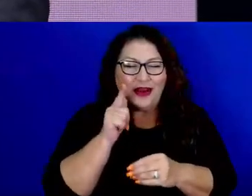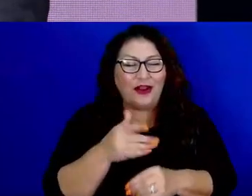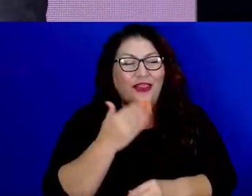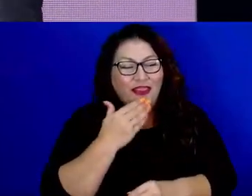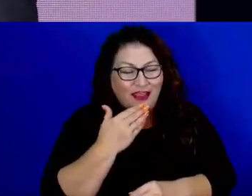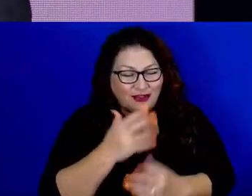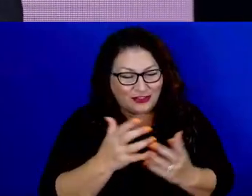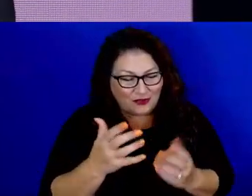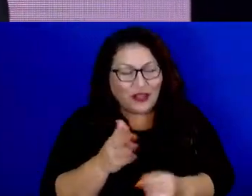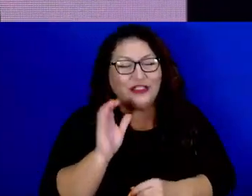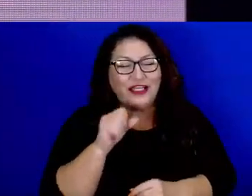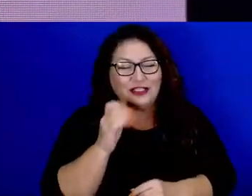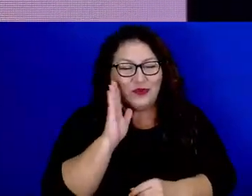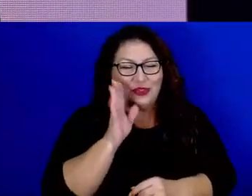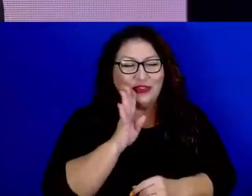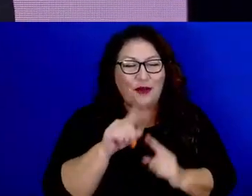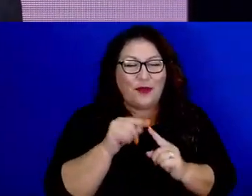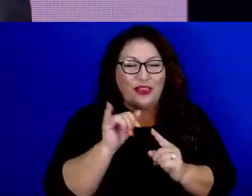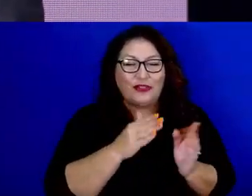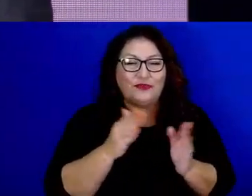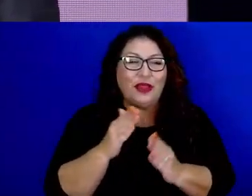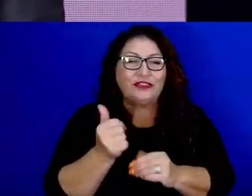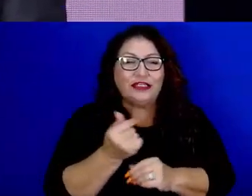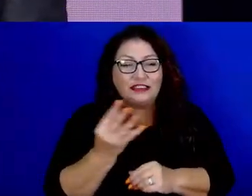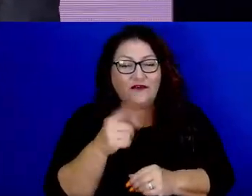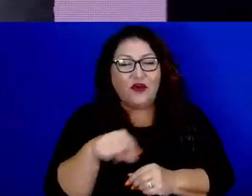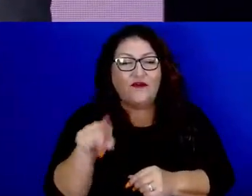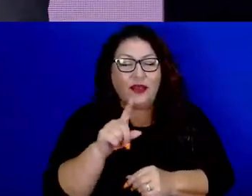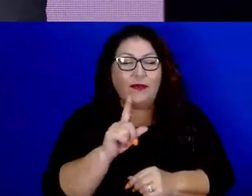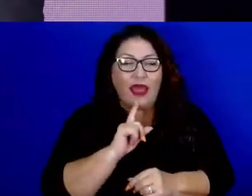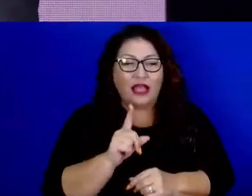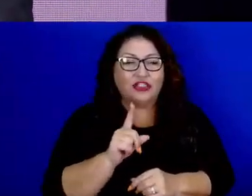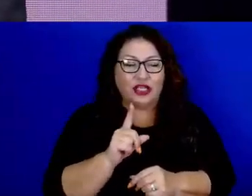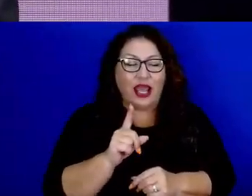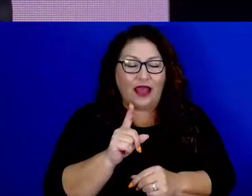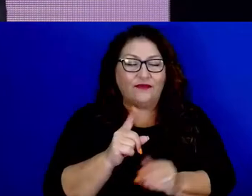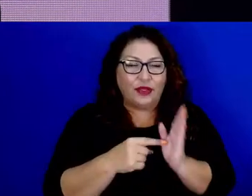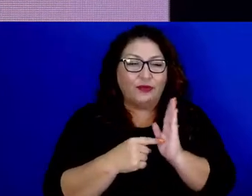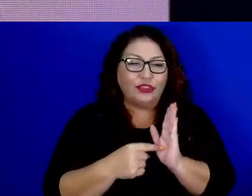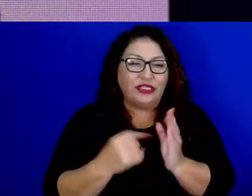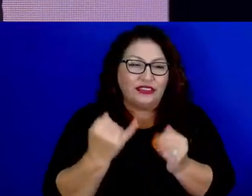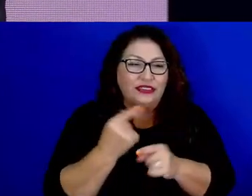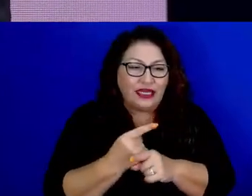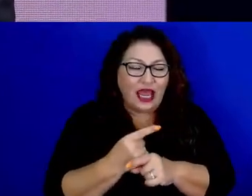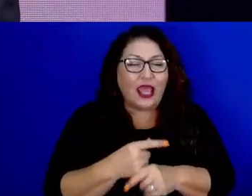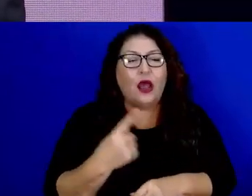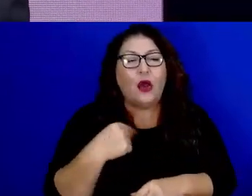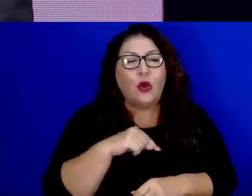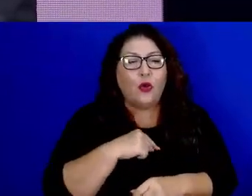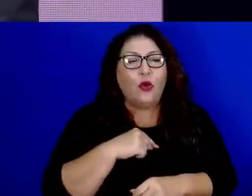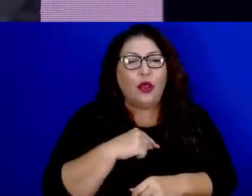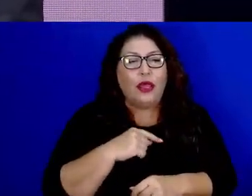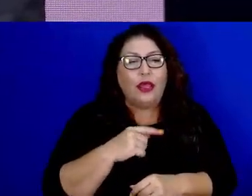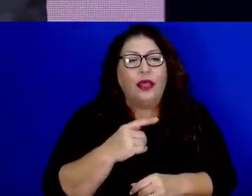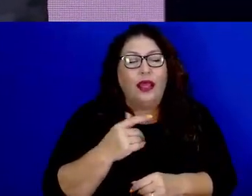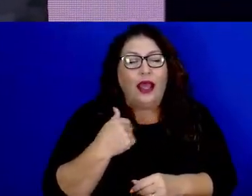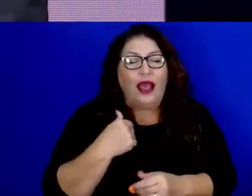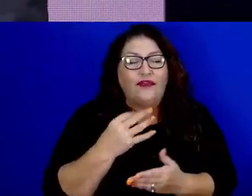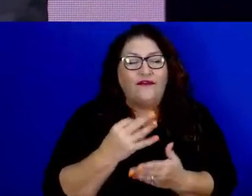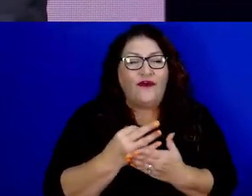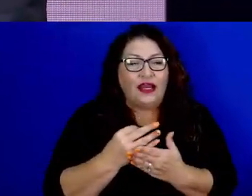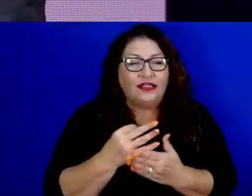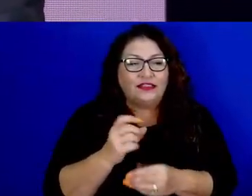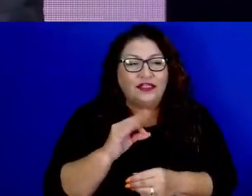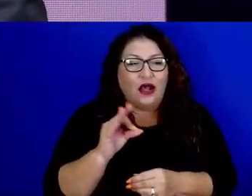mean, a number of them have been actually presented today. We expect that finance ministers of the European Union will give the sign off to a